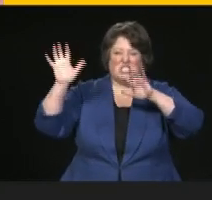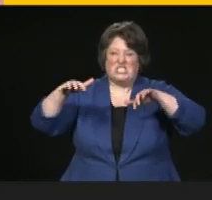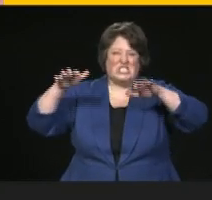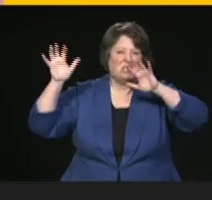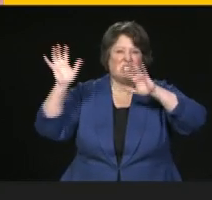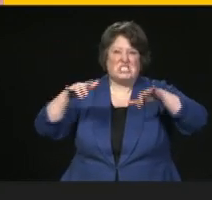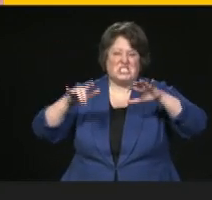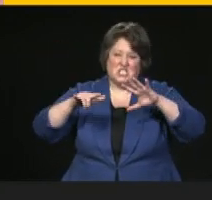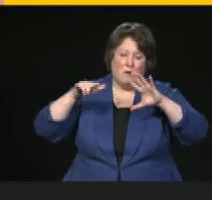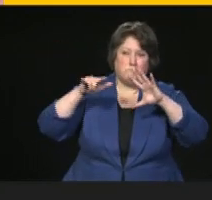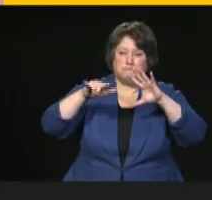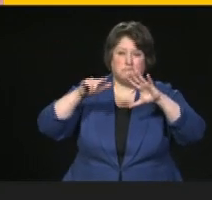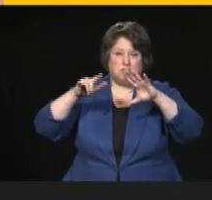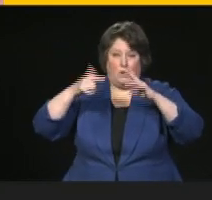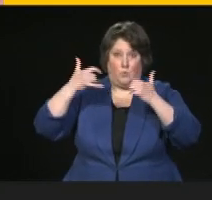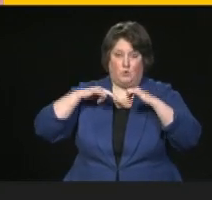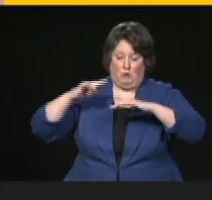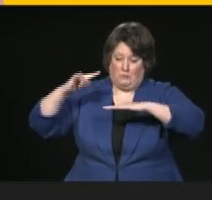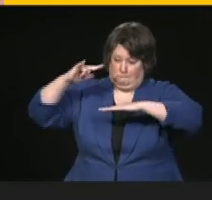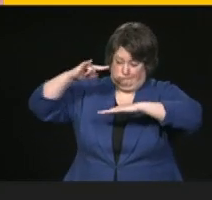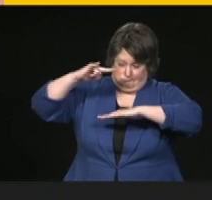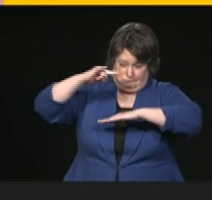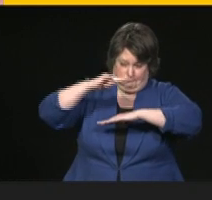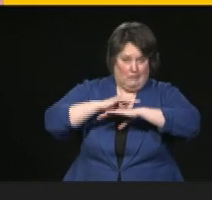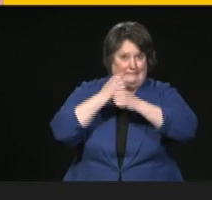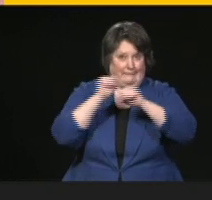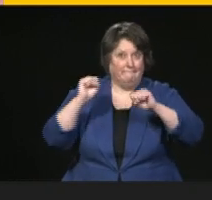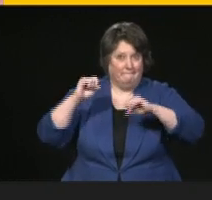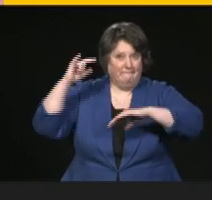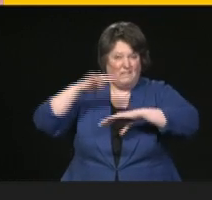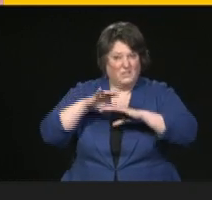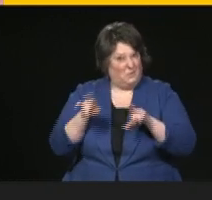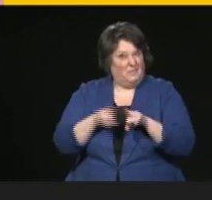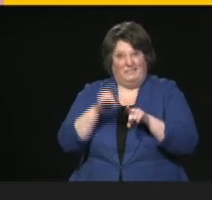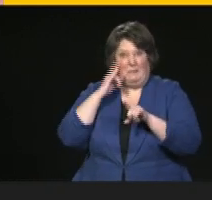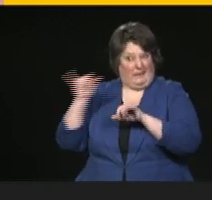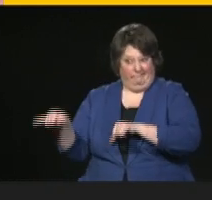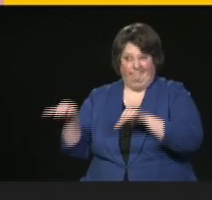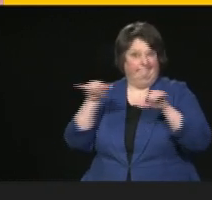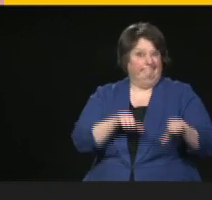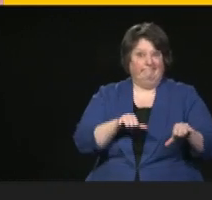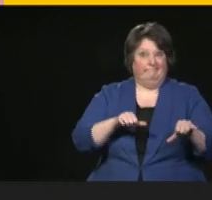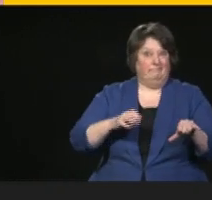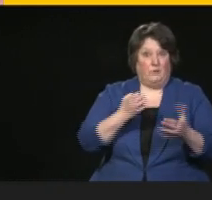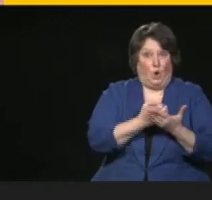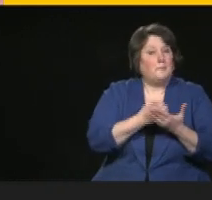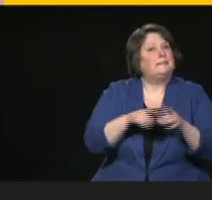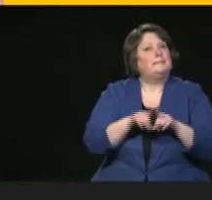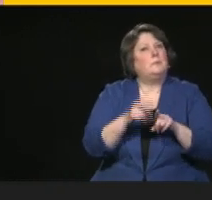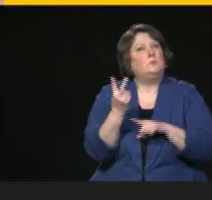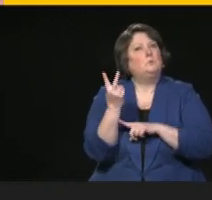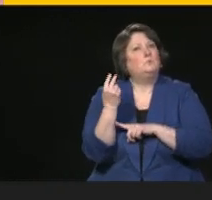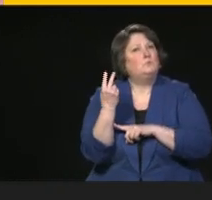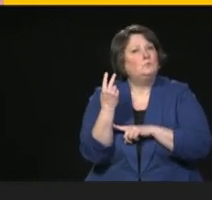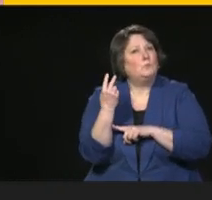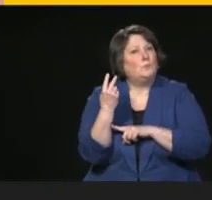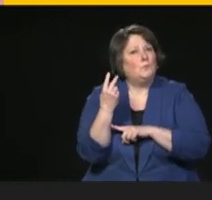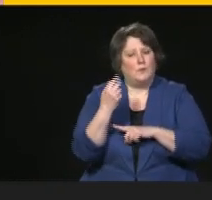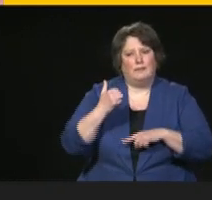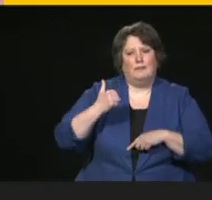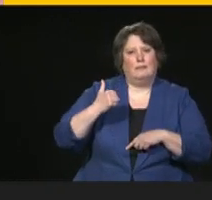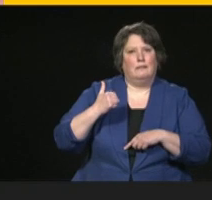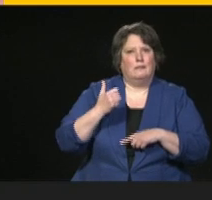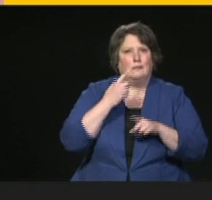keeping passengers safe. And that's exactly what we did 2 years ago with the Canada Emergency Response Benefit that